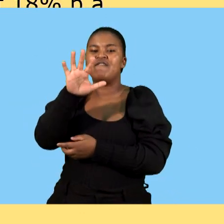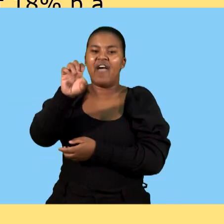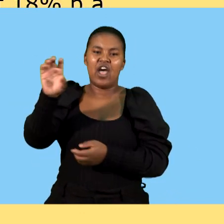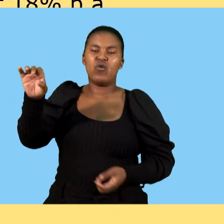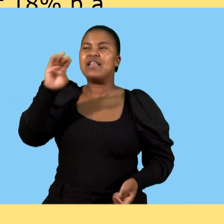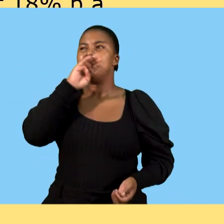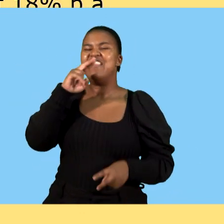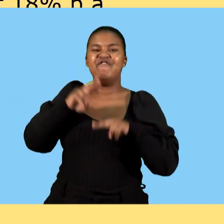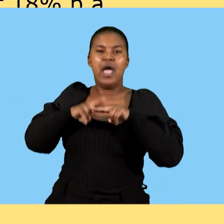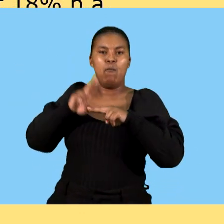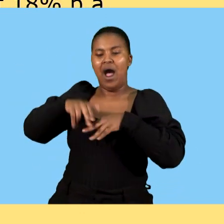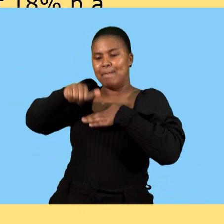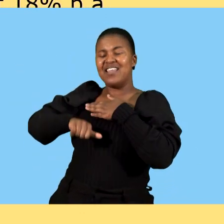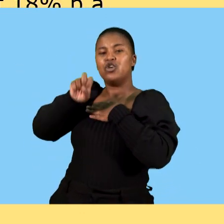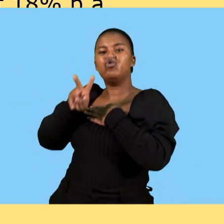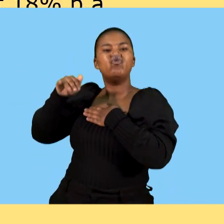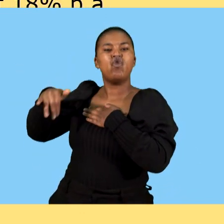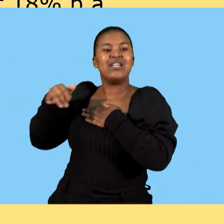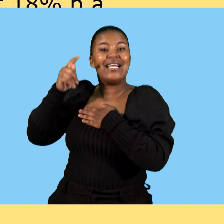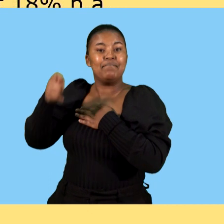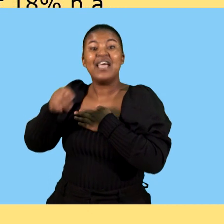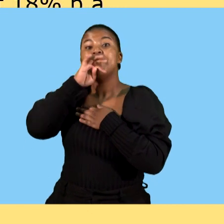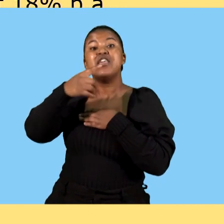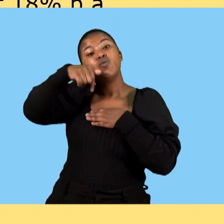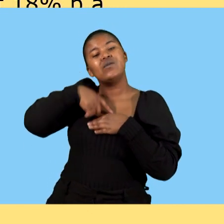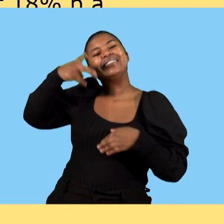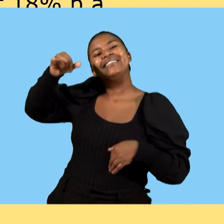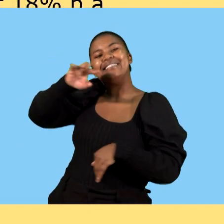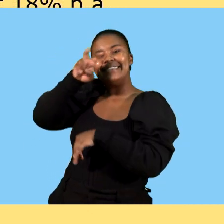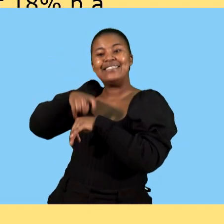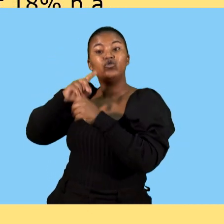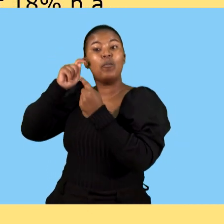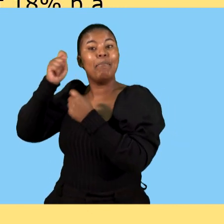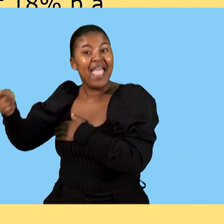has not yet been paid. That means we're owing interest for 1 month, which is